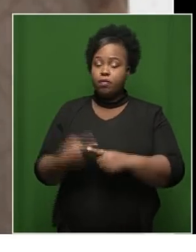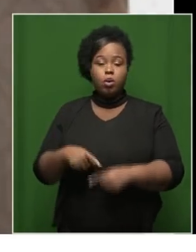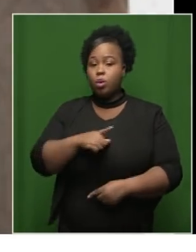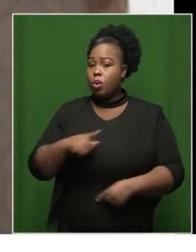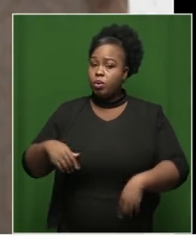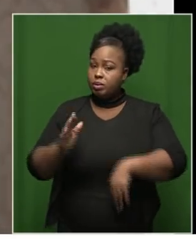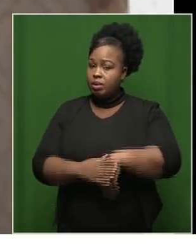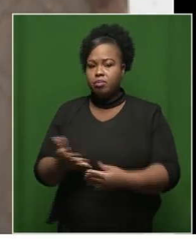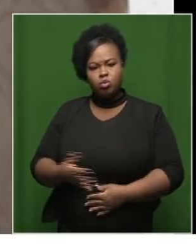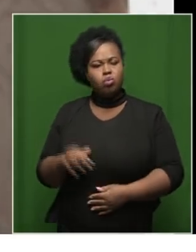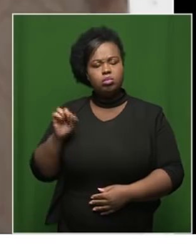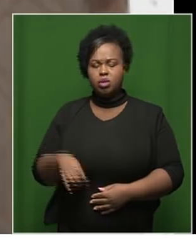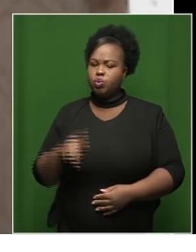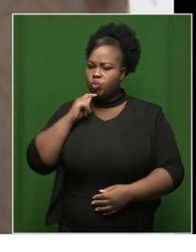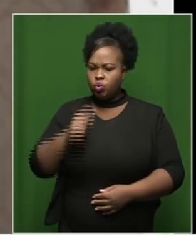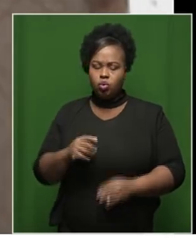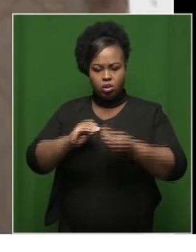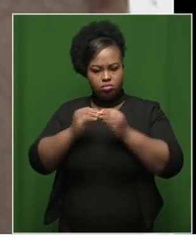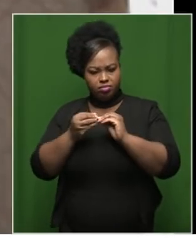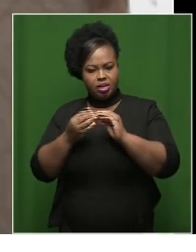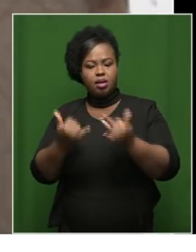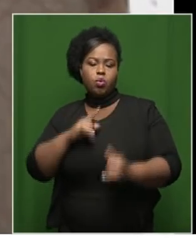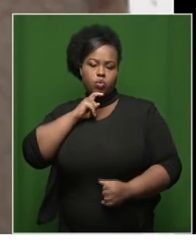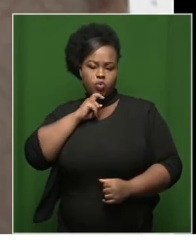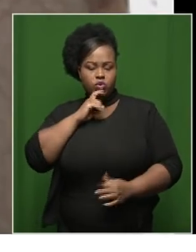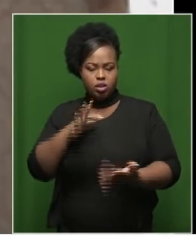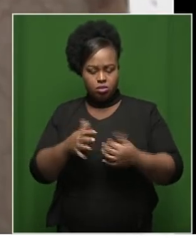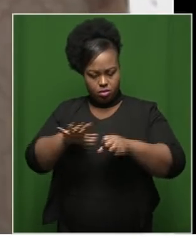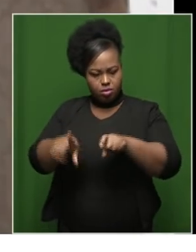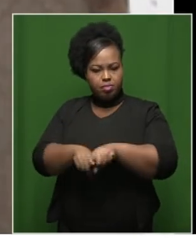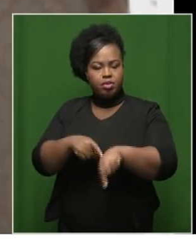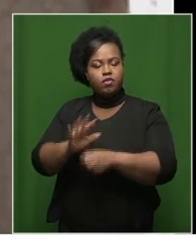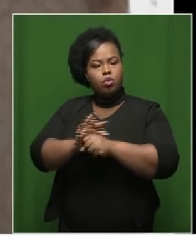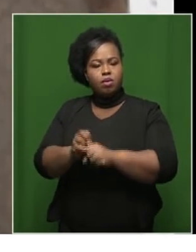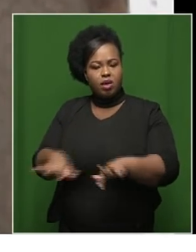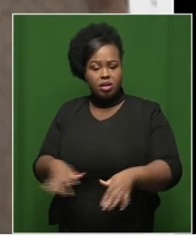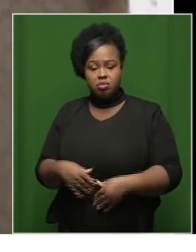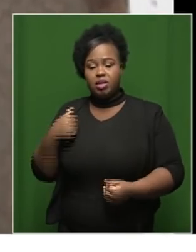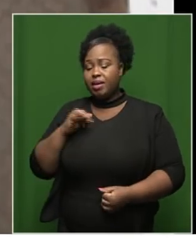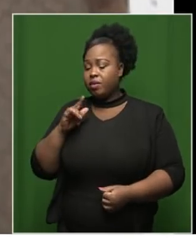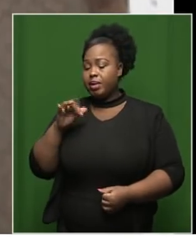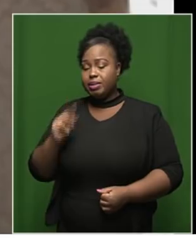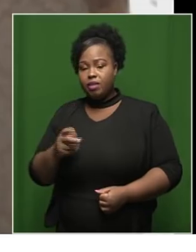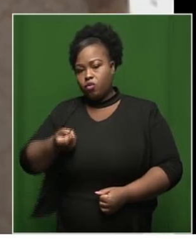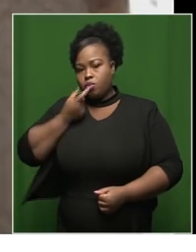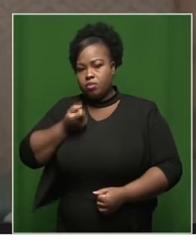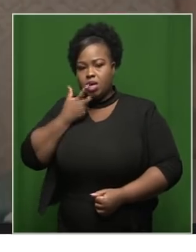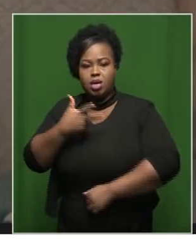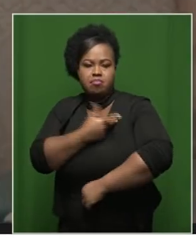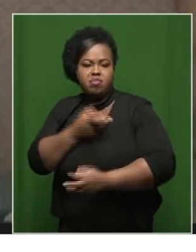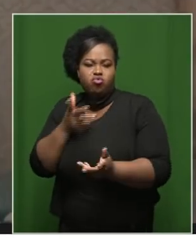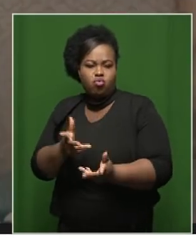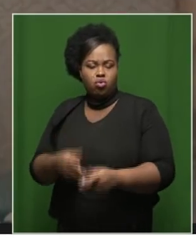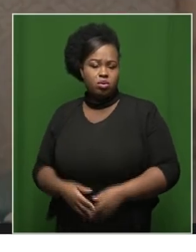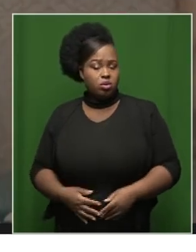time. So it has been refurbished to be used in COVID-19, and that's what ivermectin is, basically. So it's